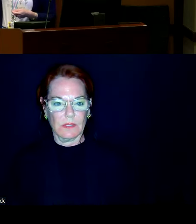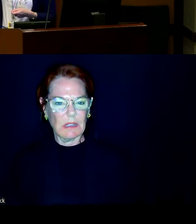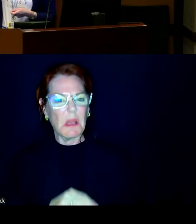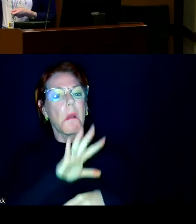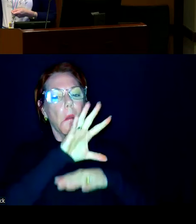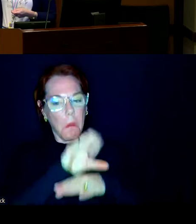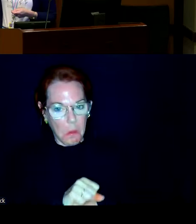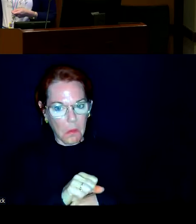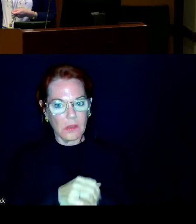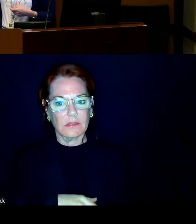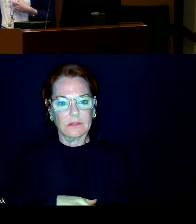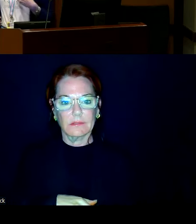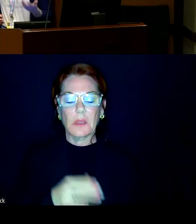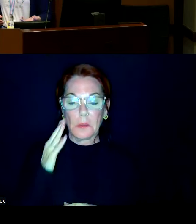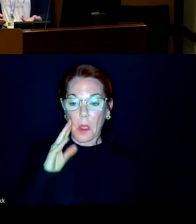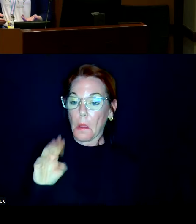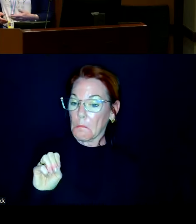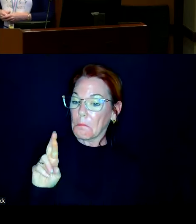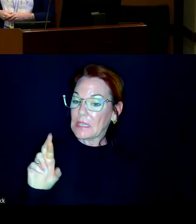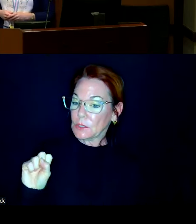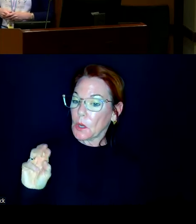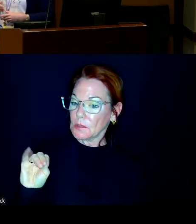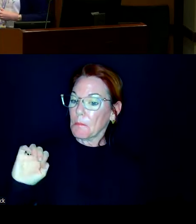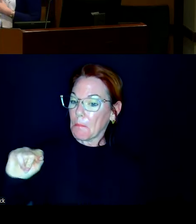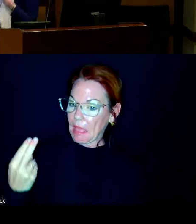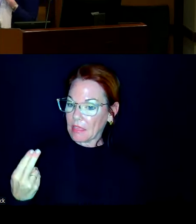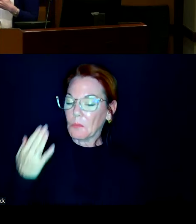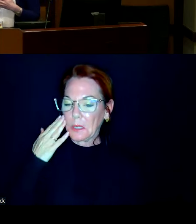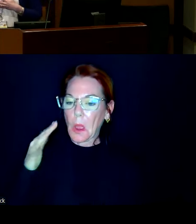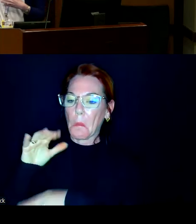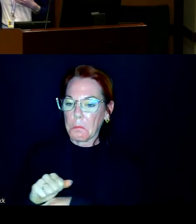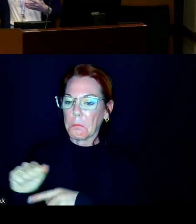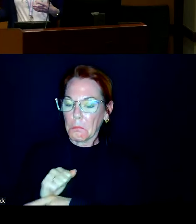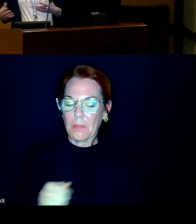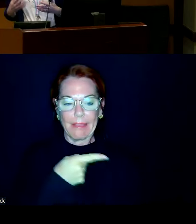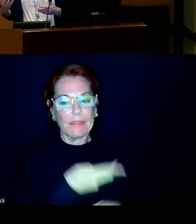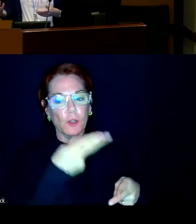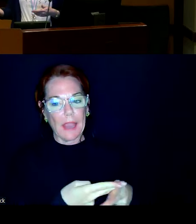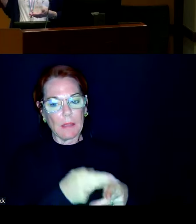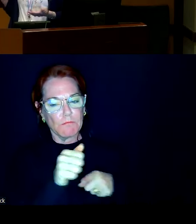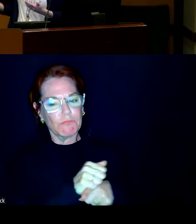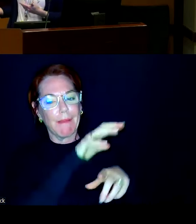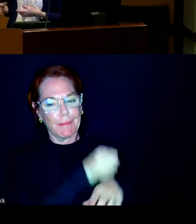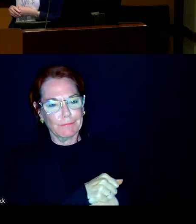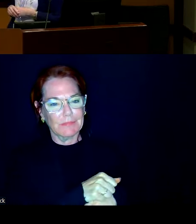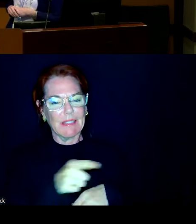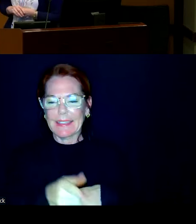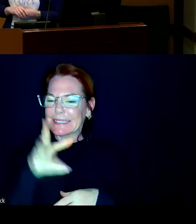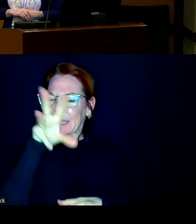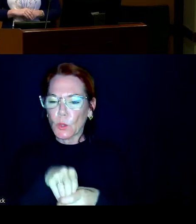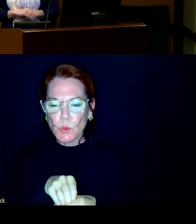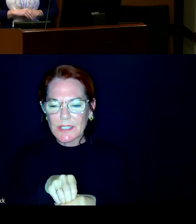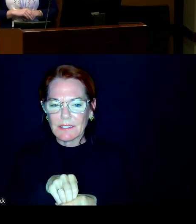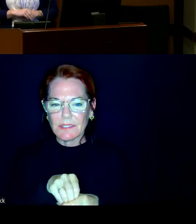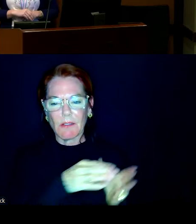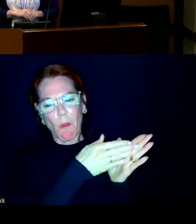to call Mr. Smith, Mr. Smith. Then we know how to pronounce somebody's name. So these are things that are very inclusive across cultures and not just applicable to